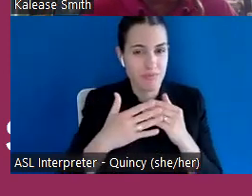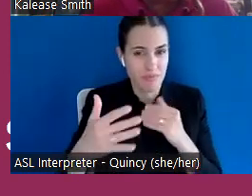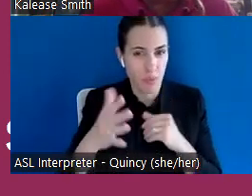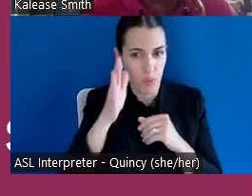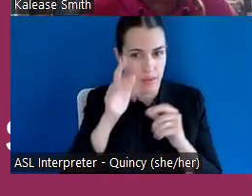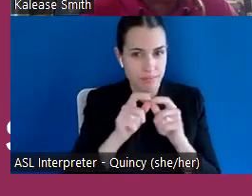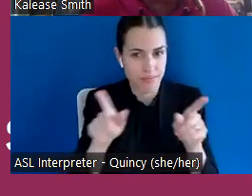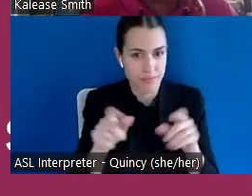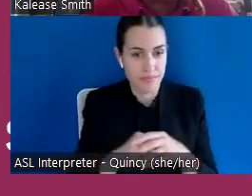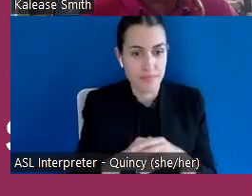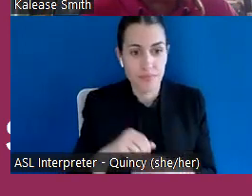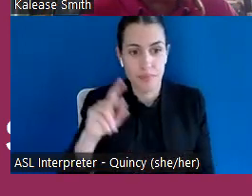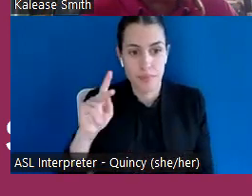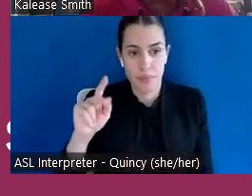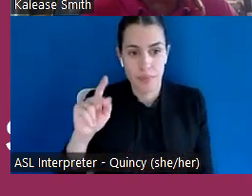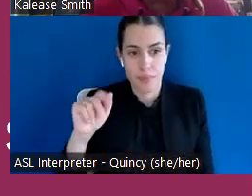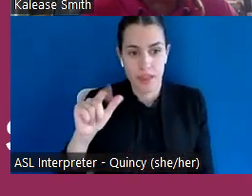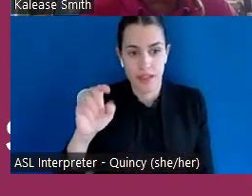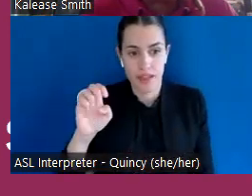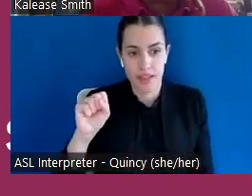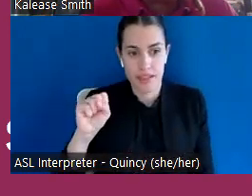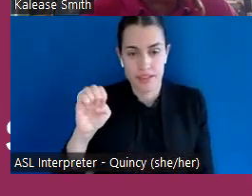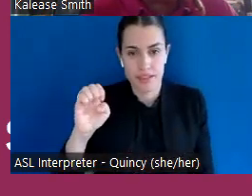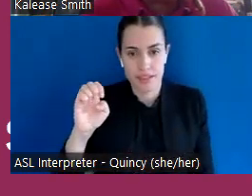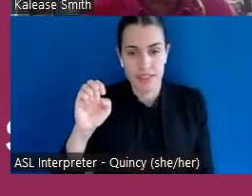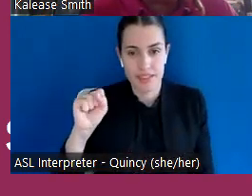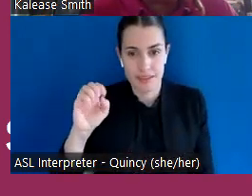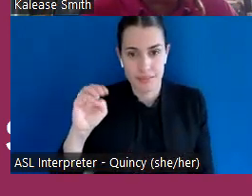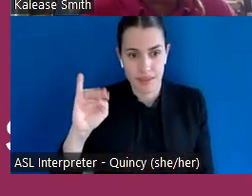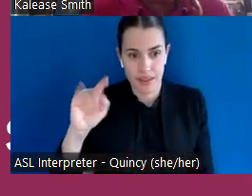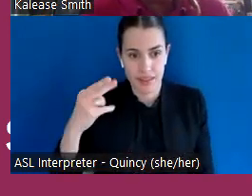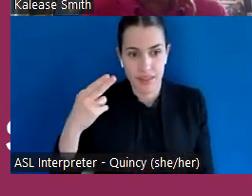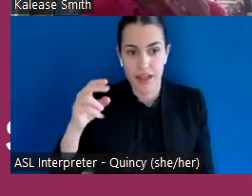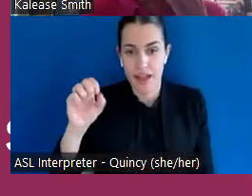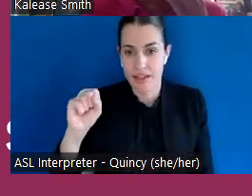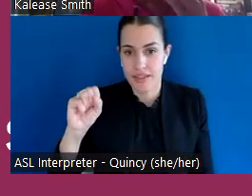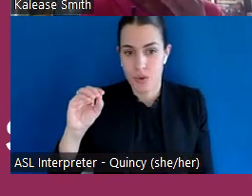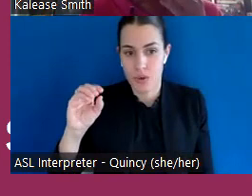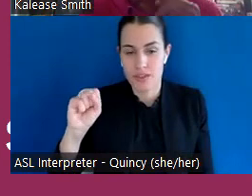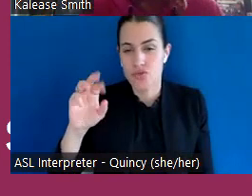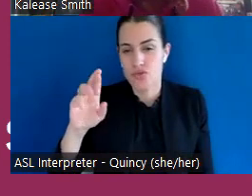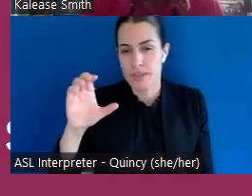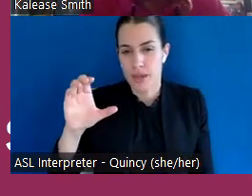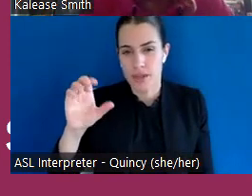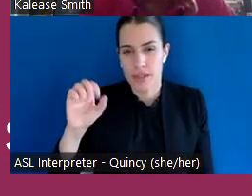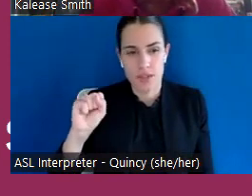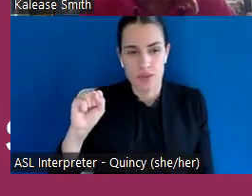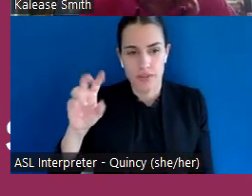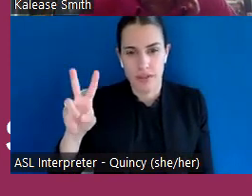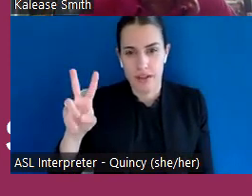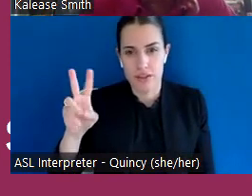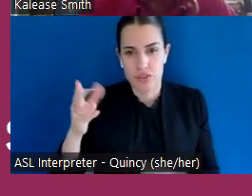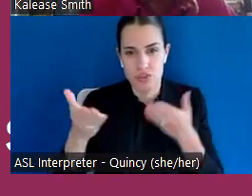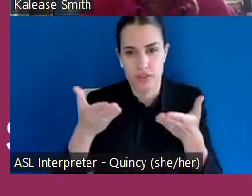But Khalees Smith at Ramsey County SOS Sexual Violence Services, you can see their email and phone number there. Hunter Beckstrom from